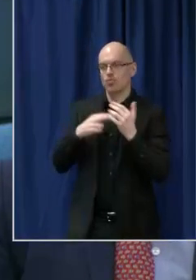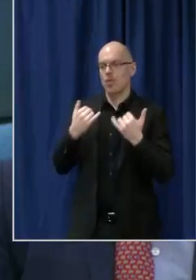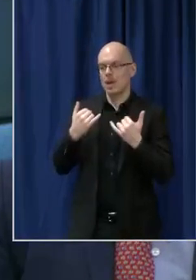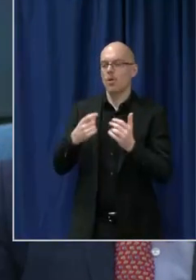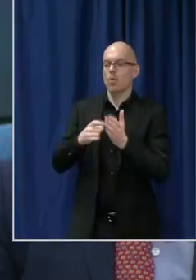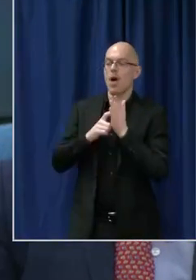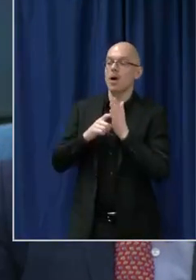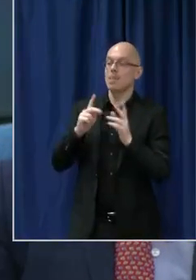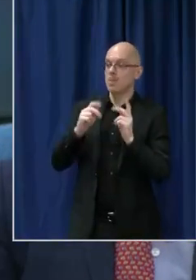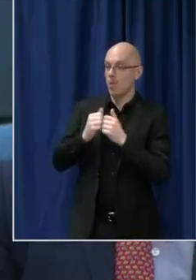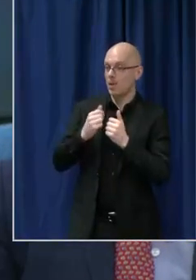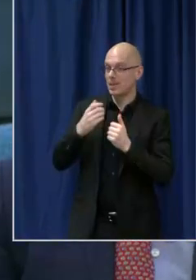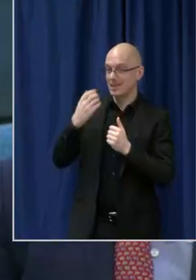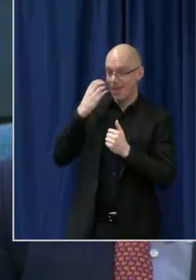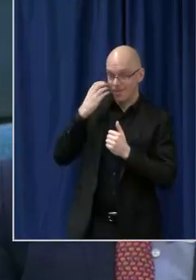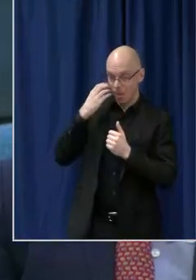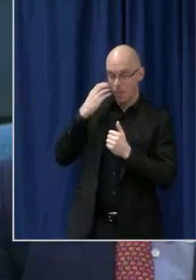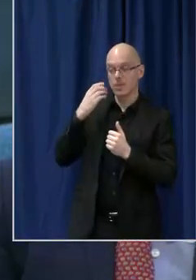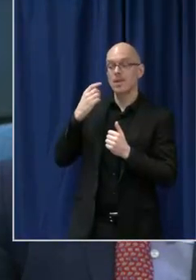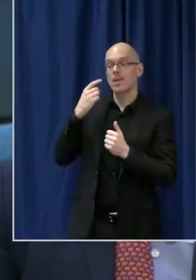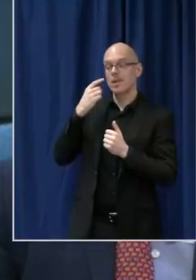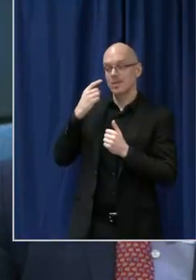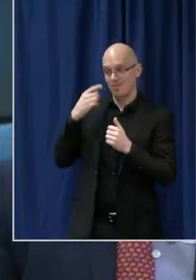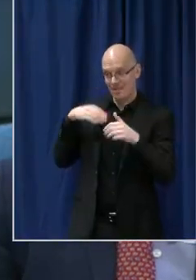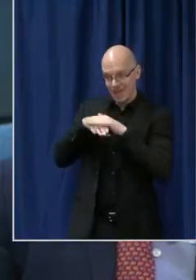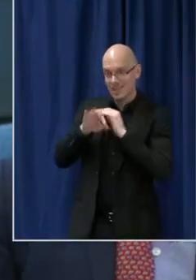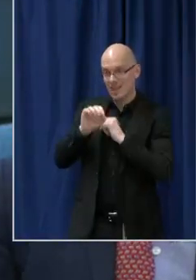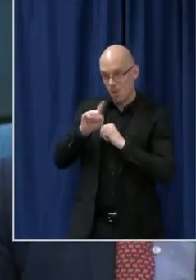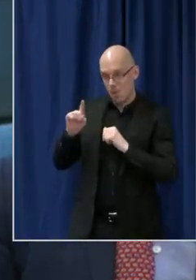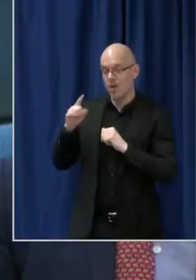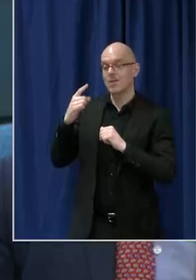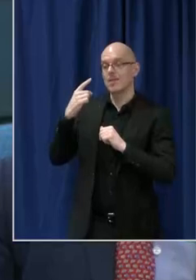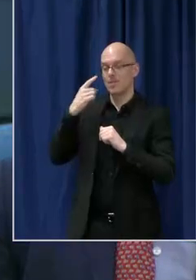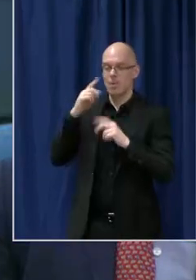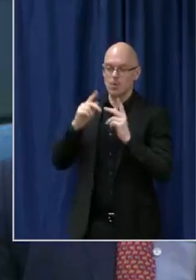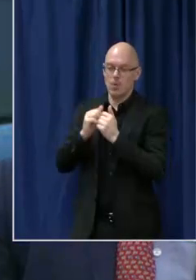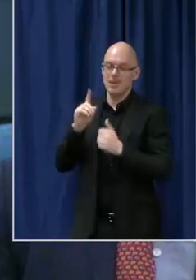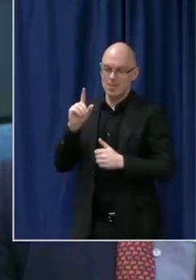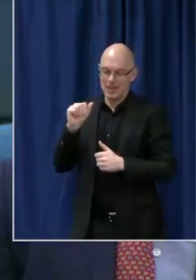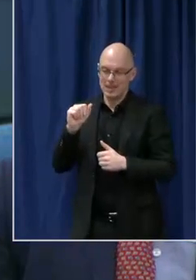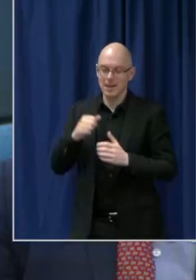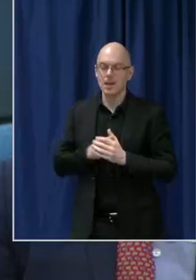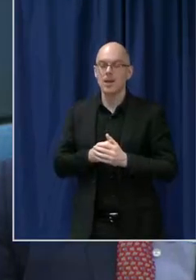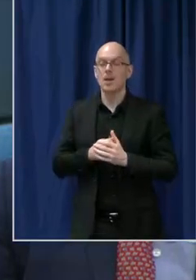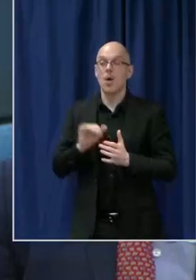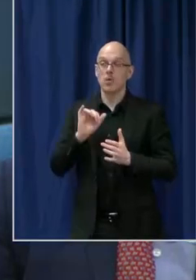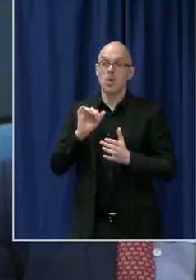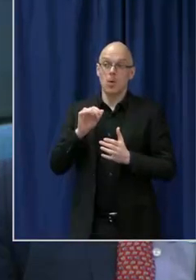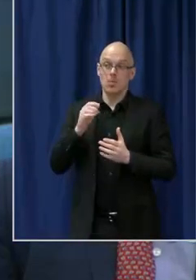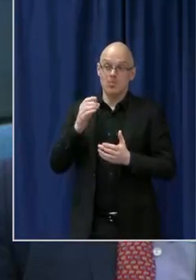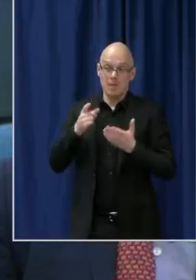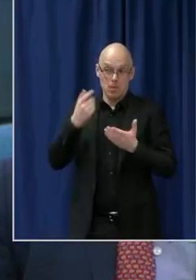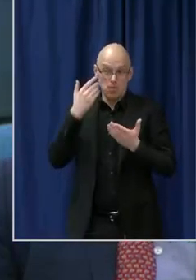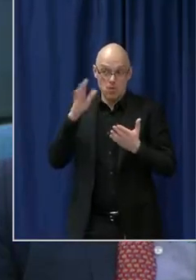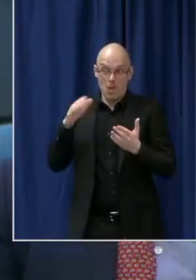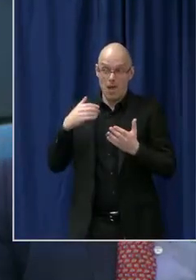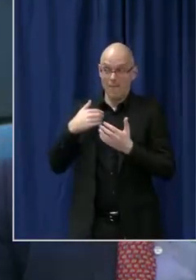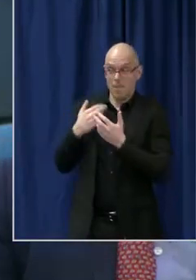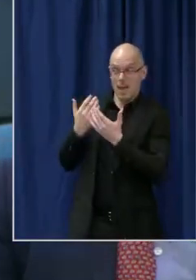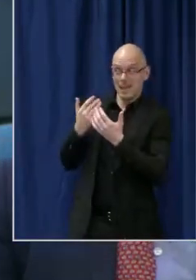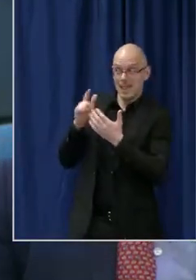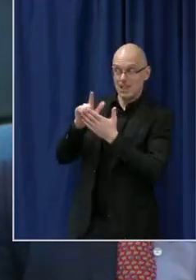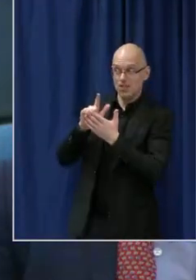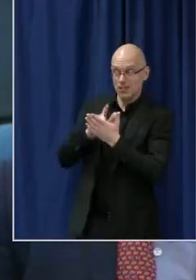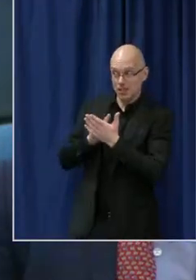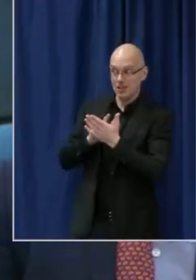disabilities, again, with respect to their digital communications. Also, you may be interested in knowing that there is pending legislation. You knew that I couldn't help